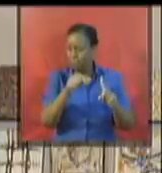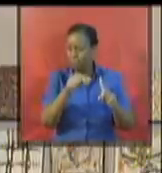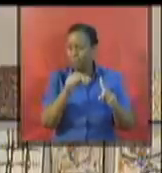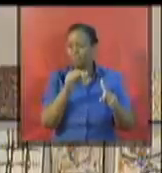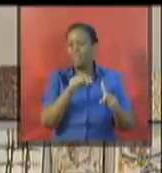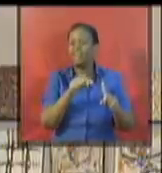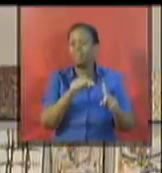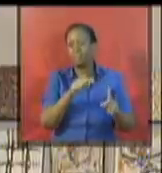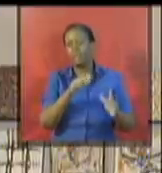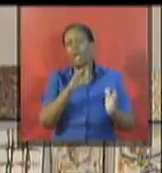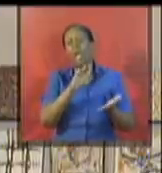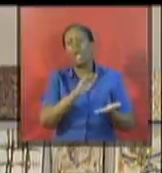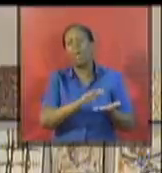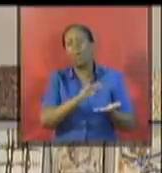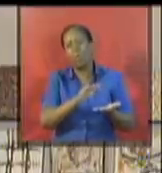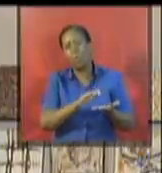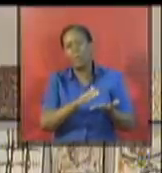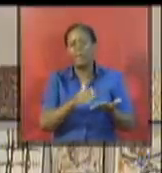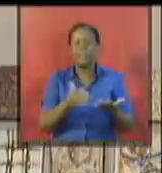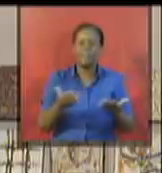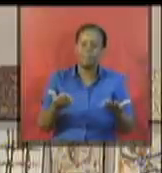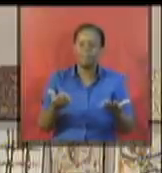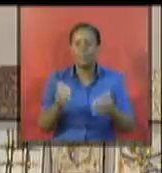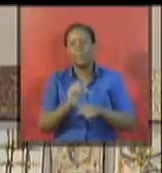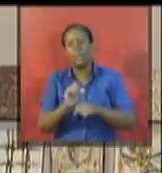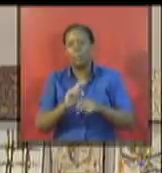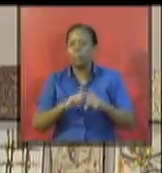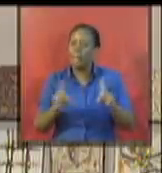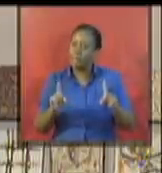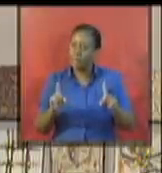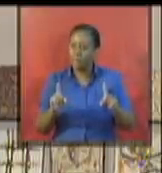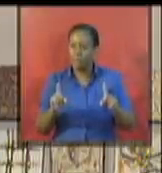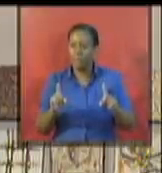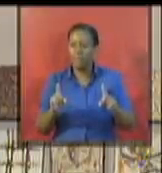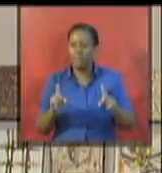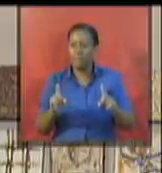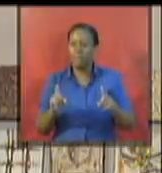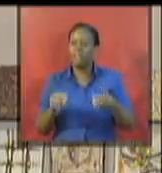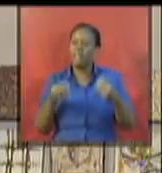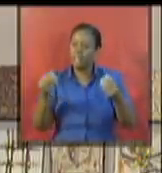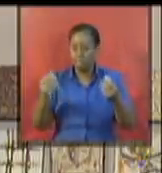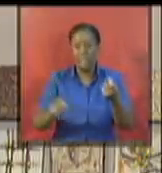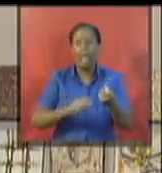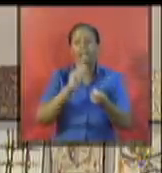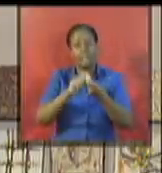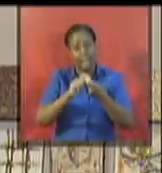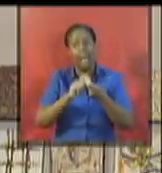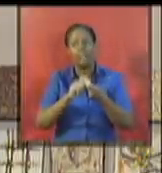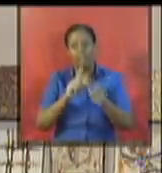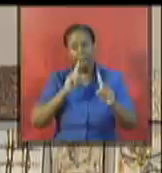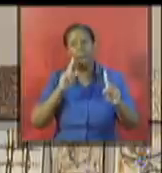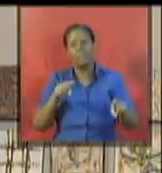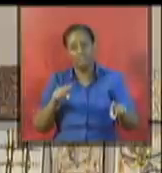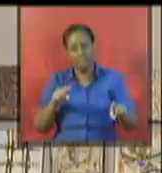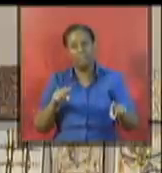but it gives a very, very quick turnaround time, and it was put there primarily to address the